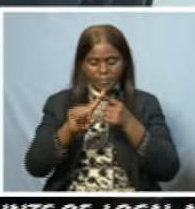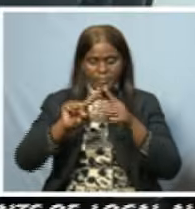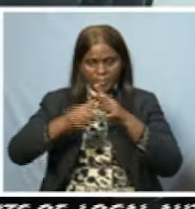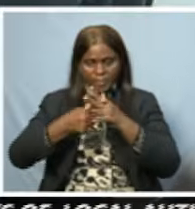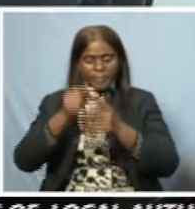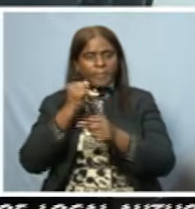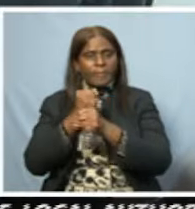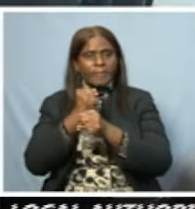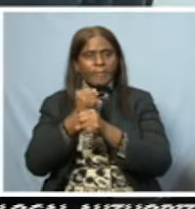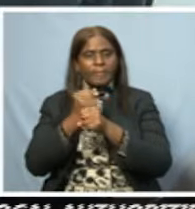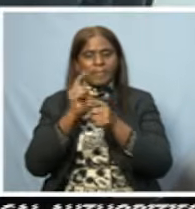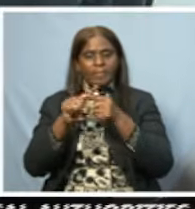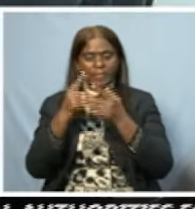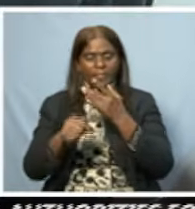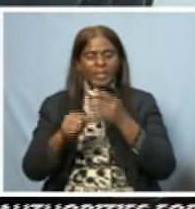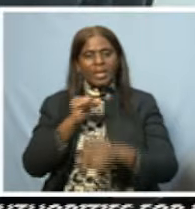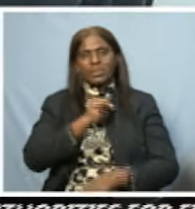the is not